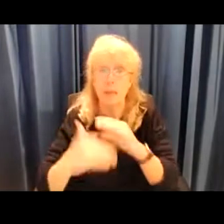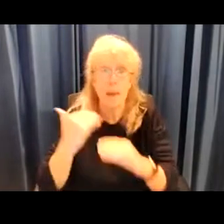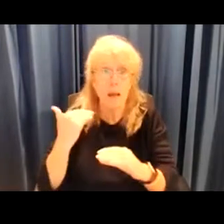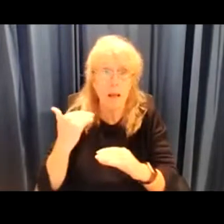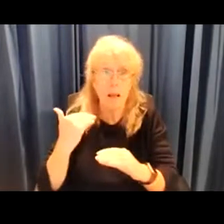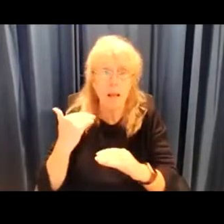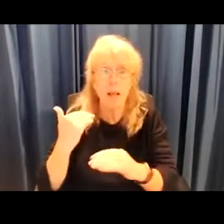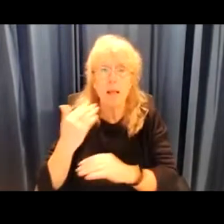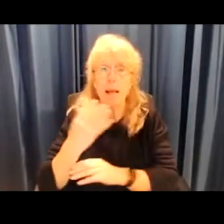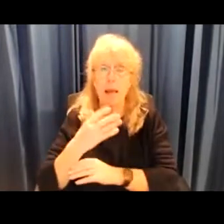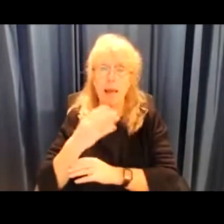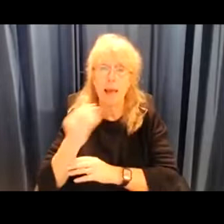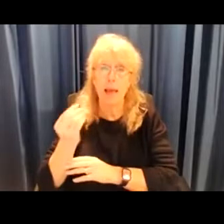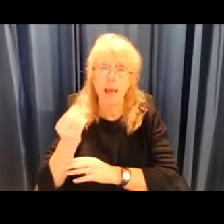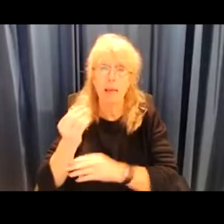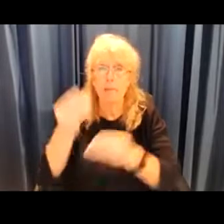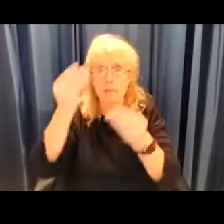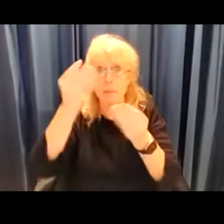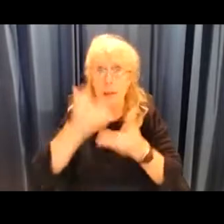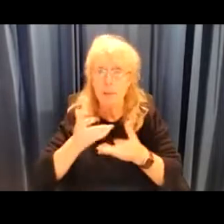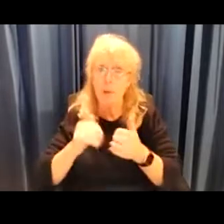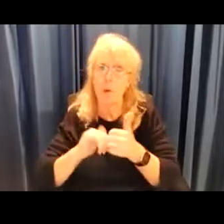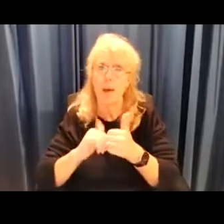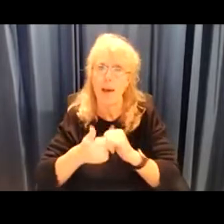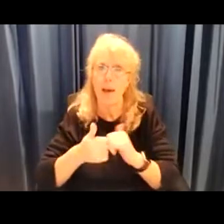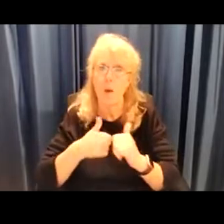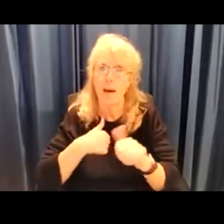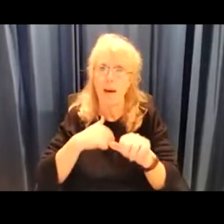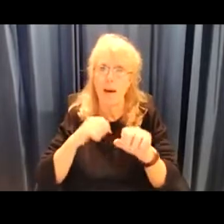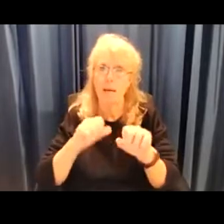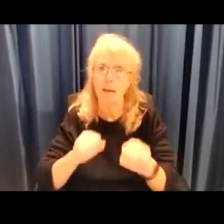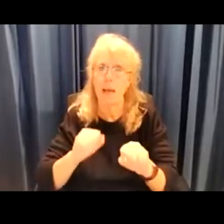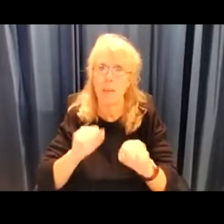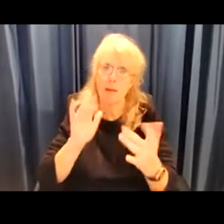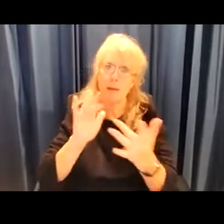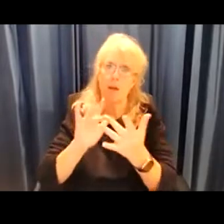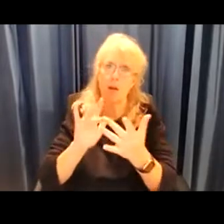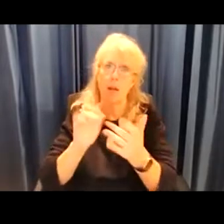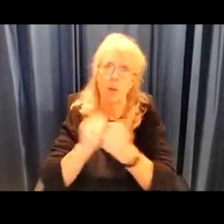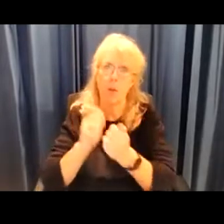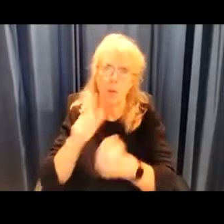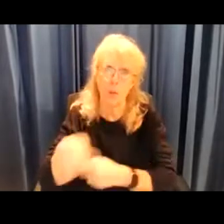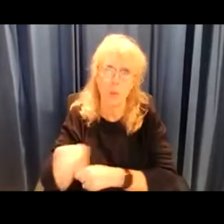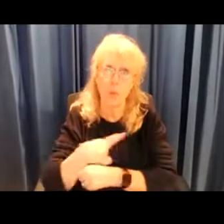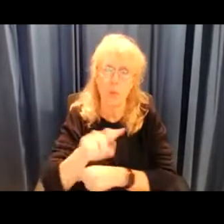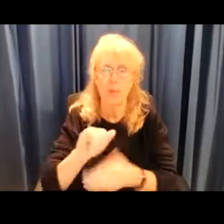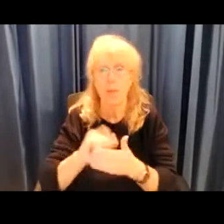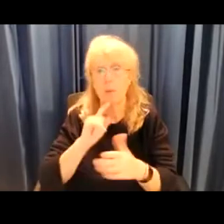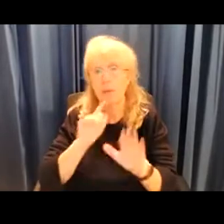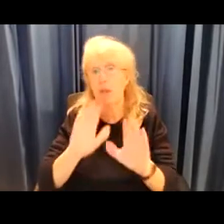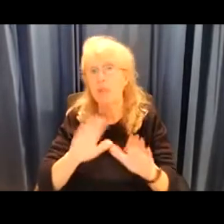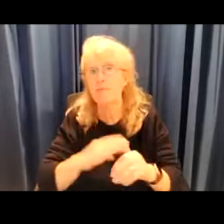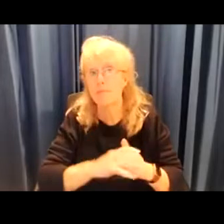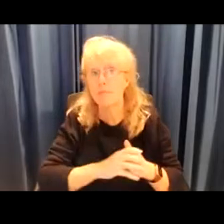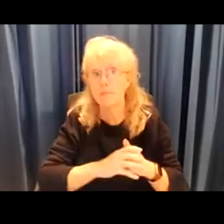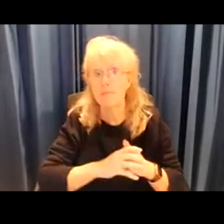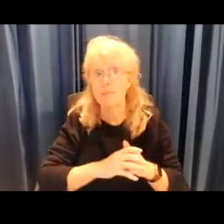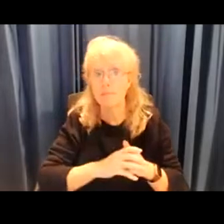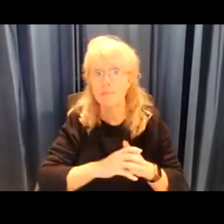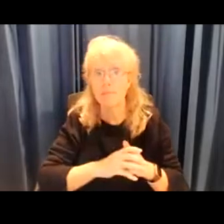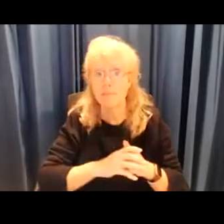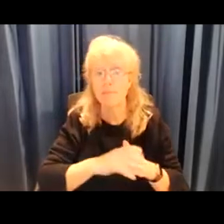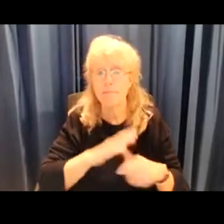and let me know how I can be in contact with you, that'd be great. Terrific. We'll do